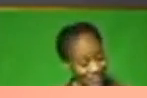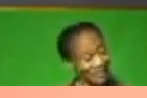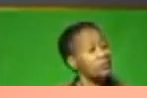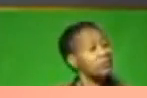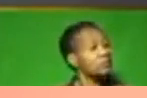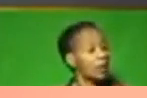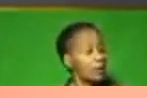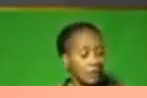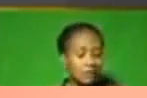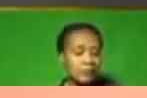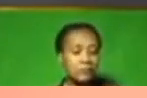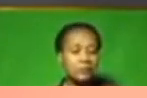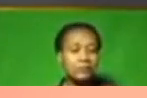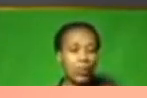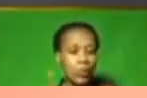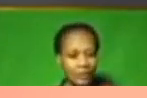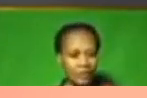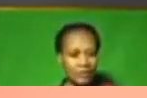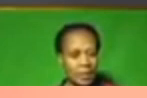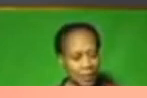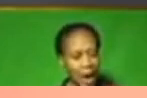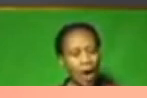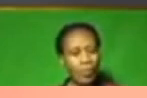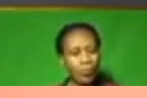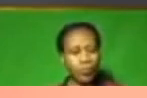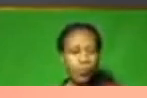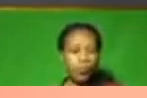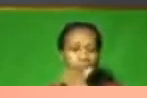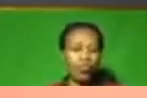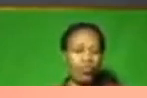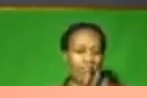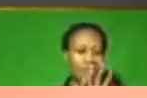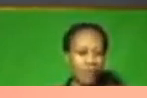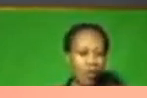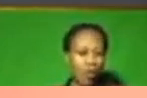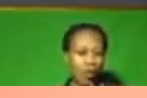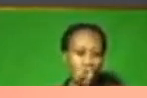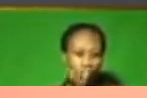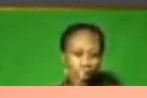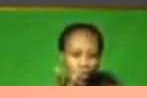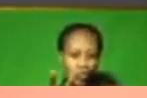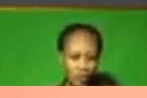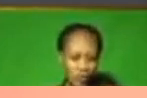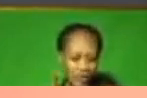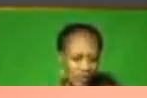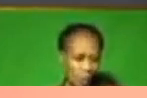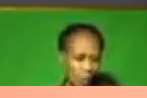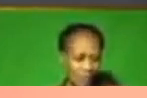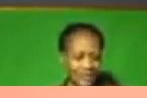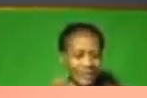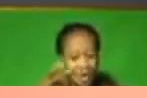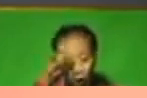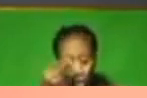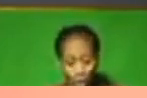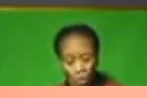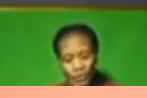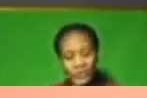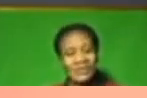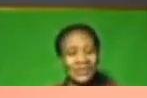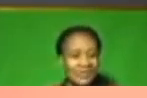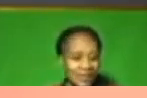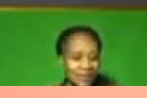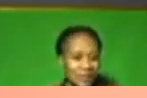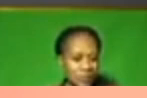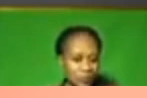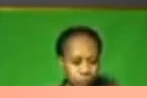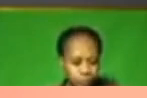has led to the establishment of more than 420 quality learning centers,